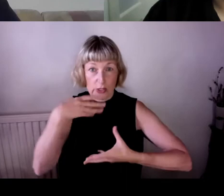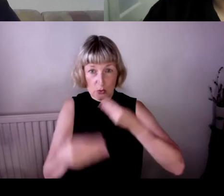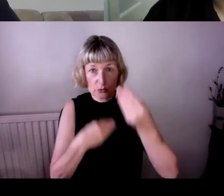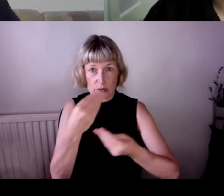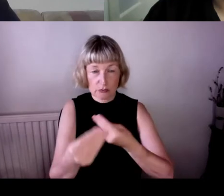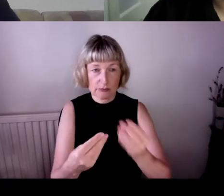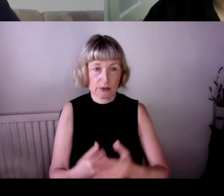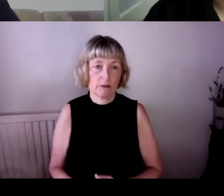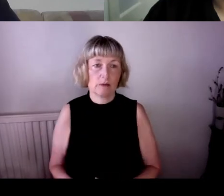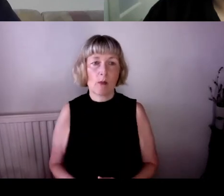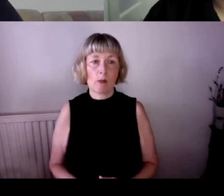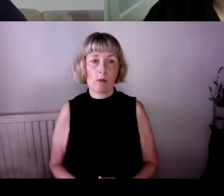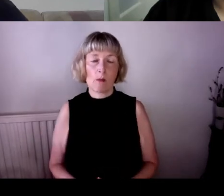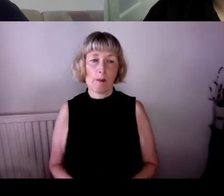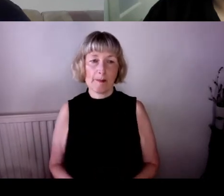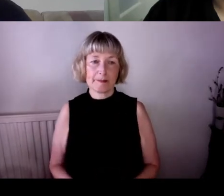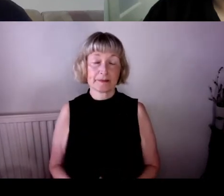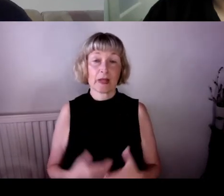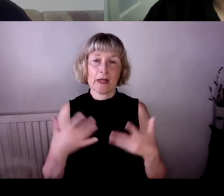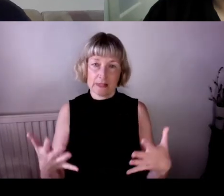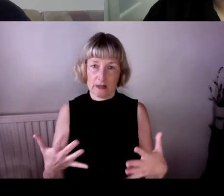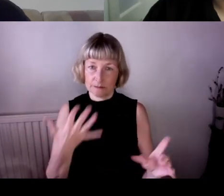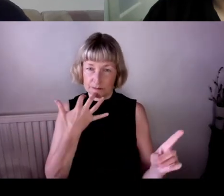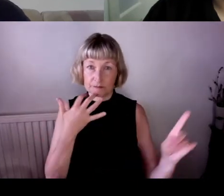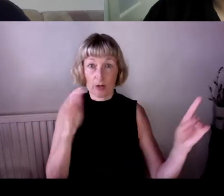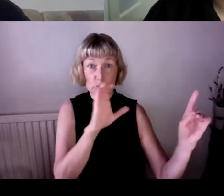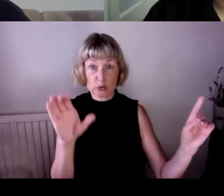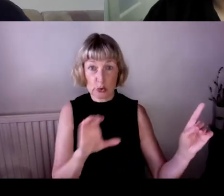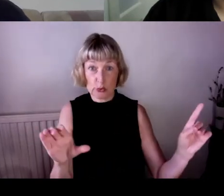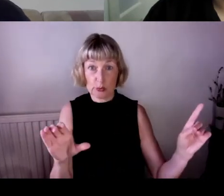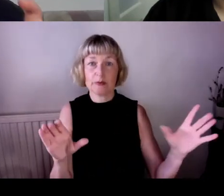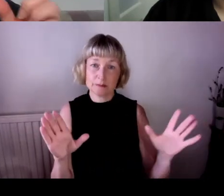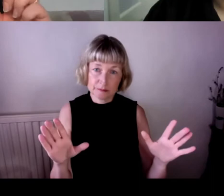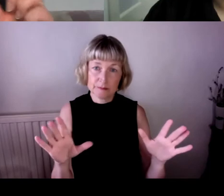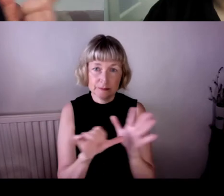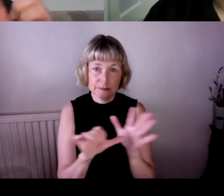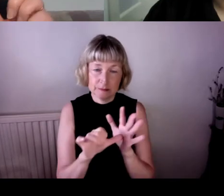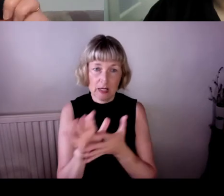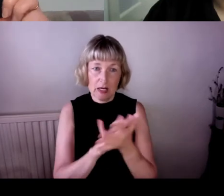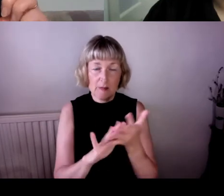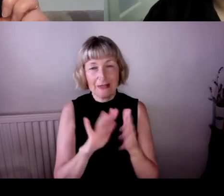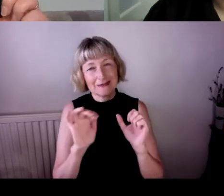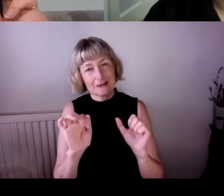the vicissitudes of Zoom may mean that you're not going to get a